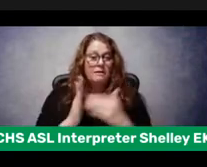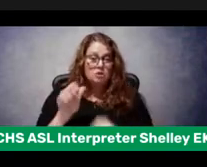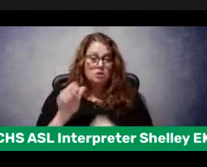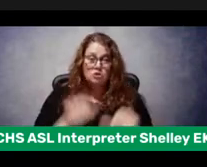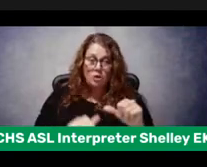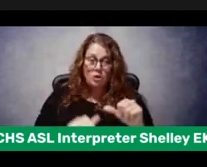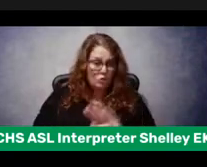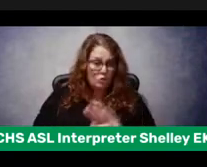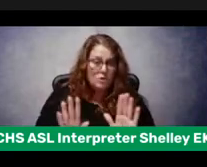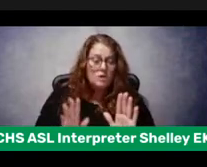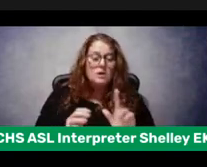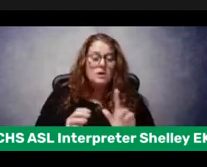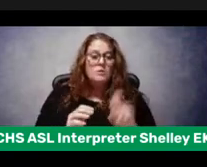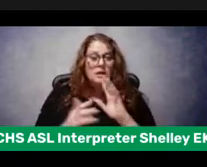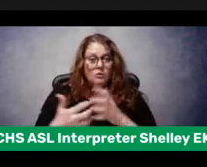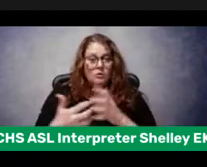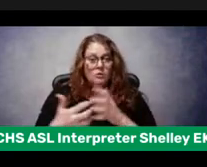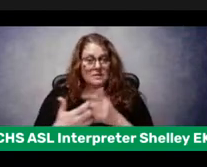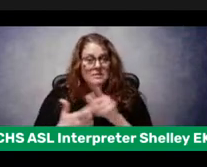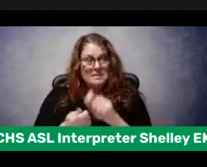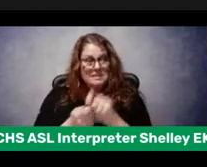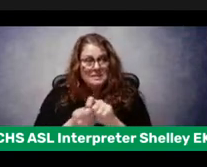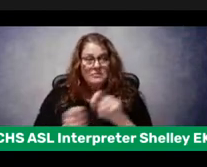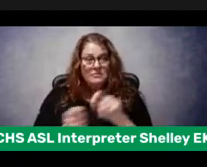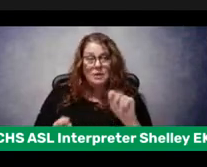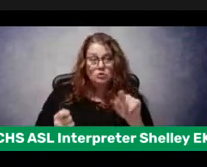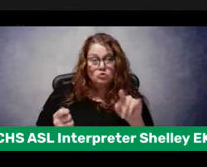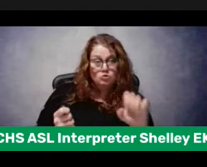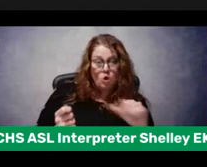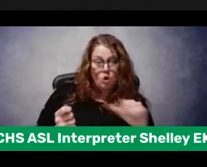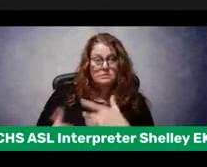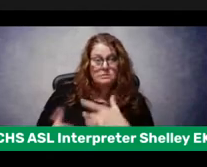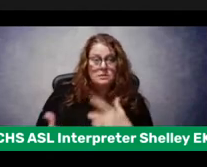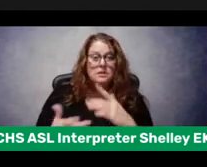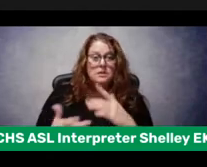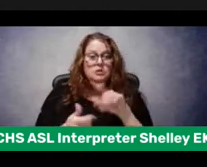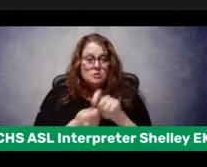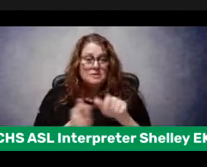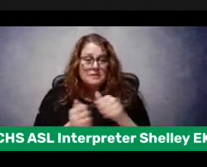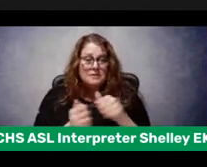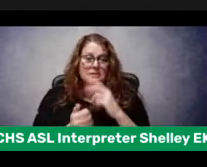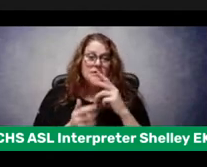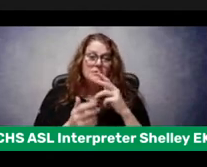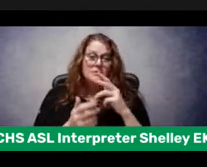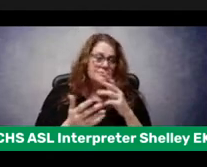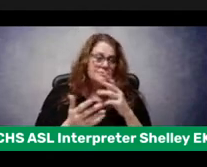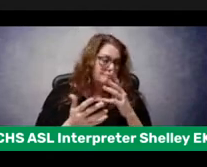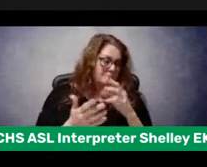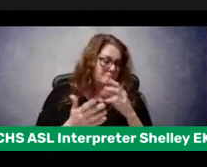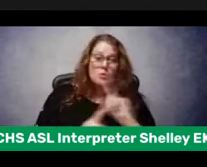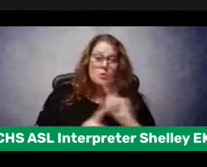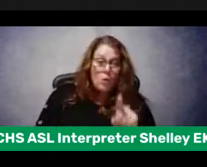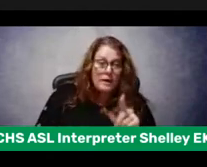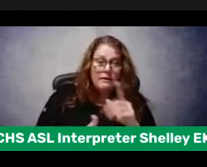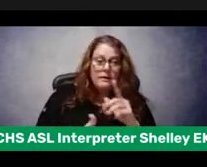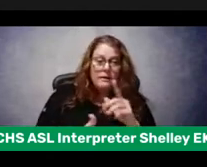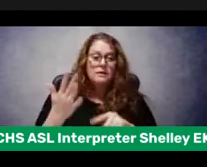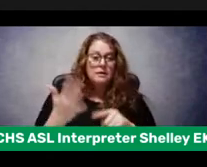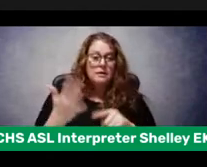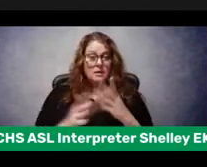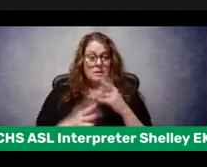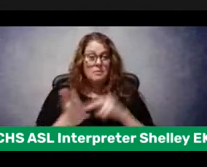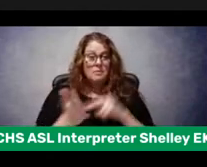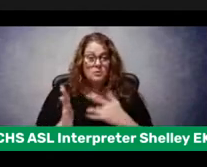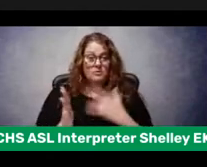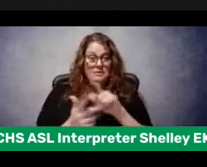are made to fit certain tropes, are made to fit certain kinds of reporting, are meant to feel a certain kind of way